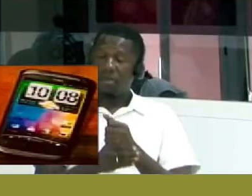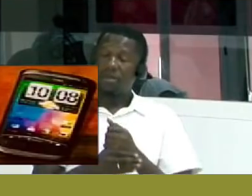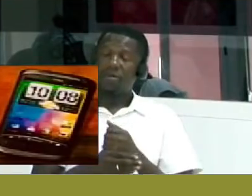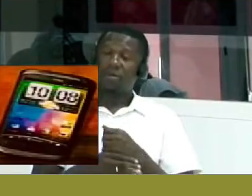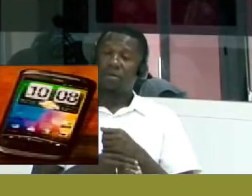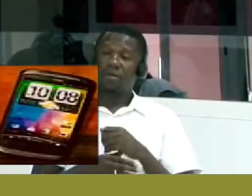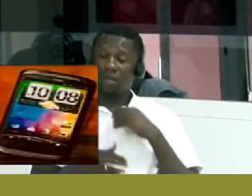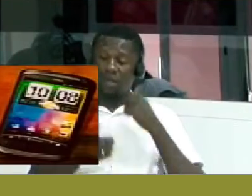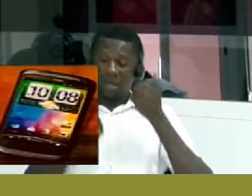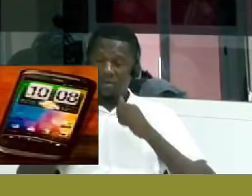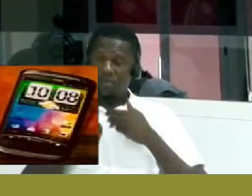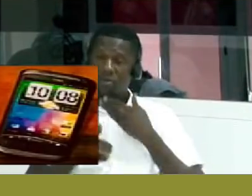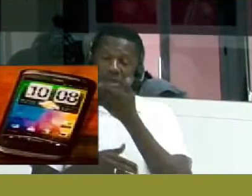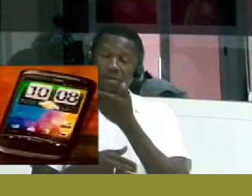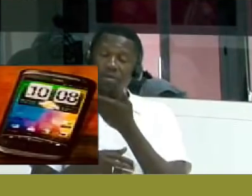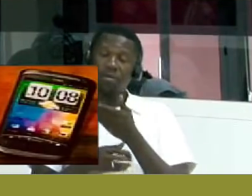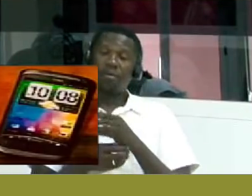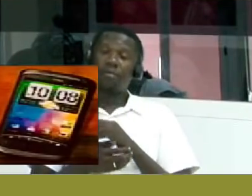it happened to him.